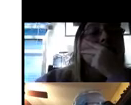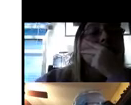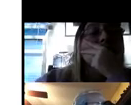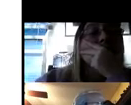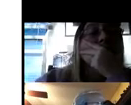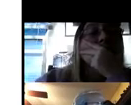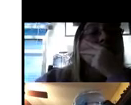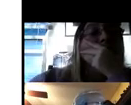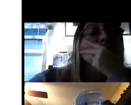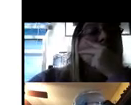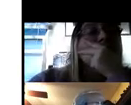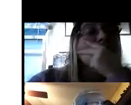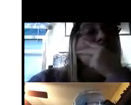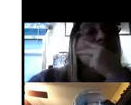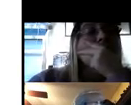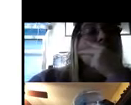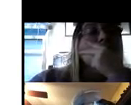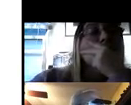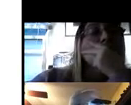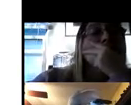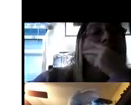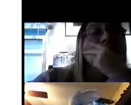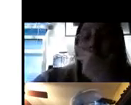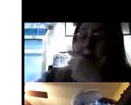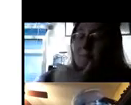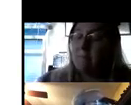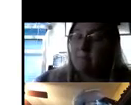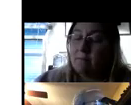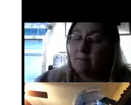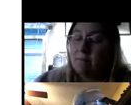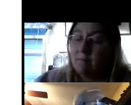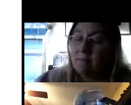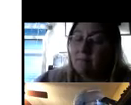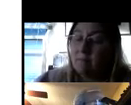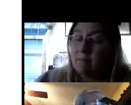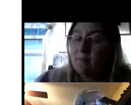It prevents gaslighting, right? And as people of faith,